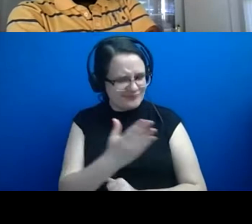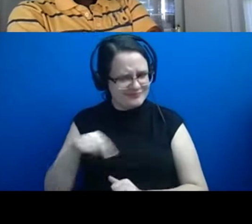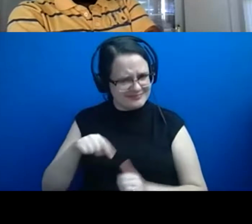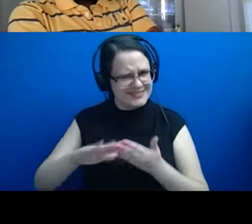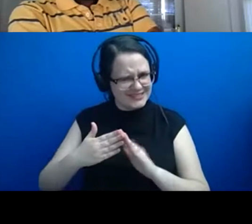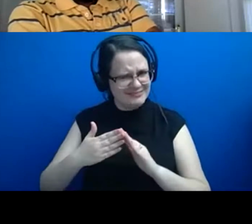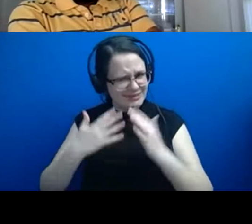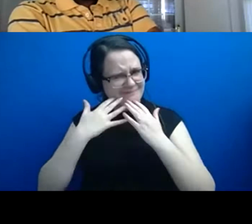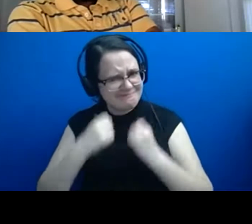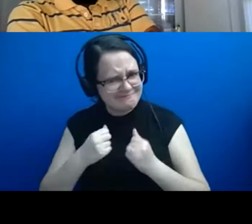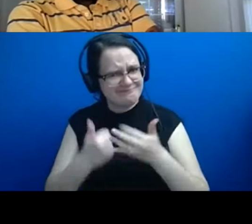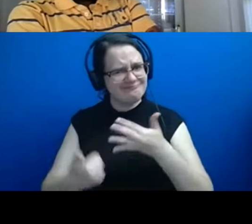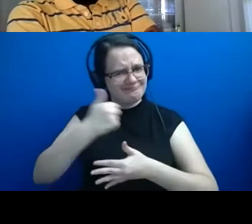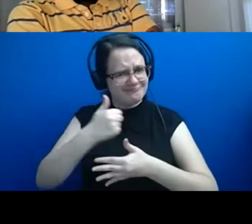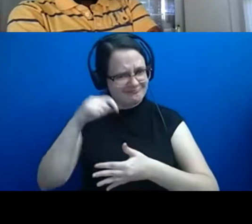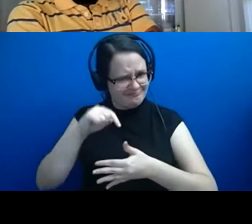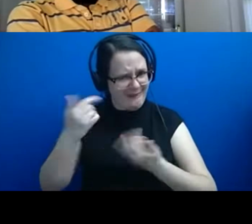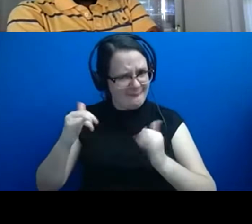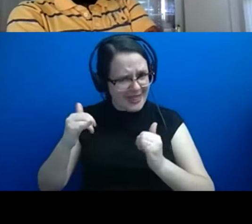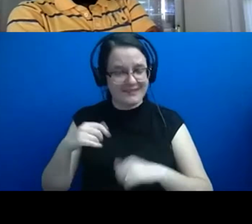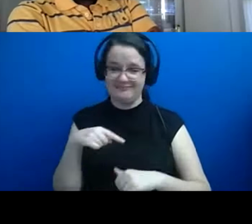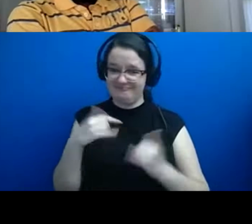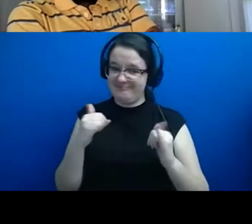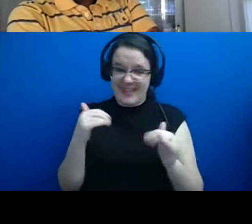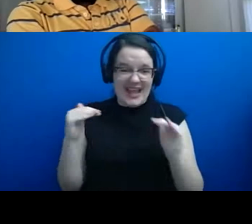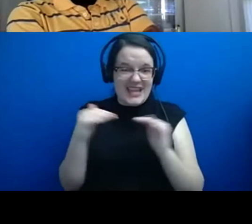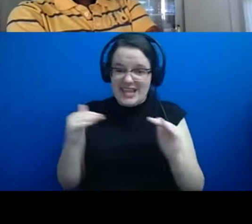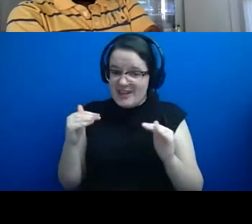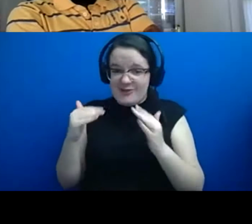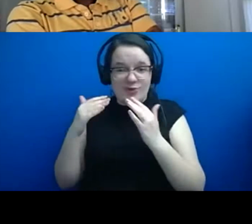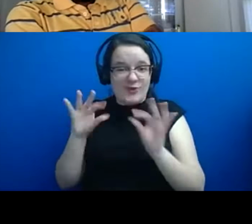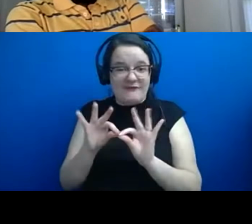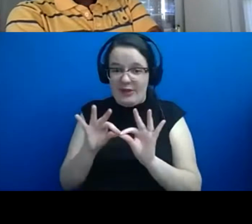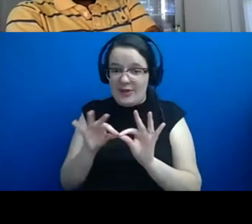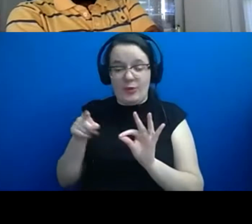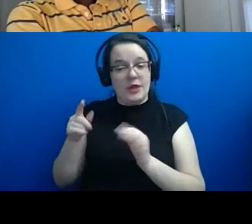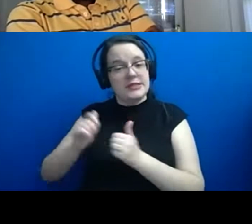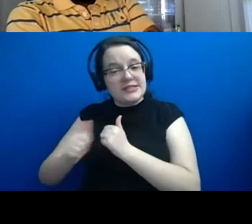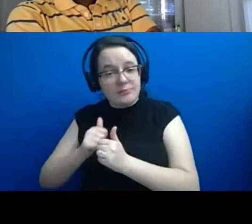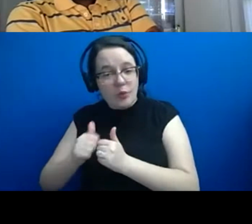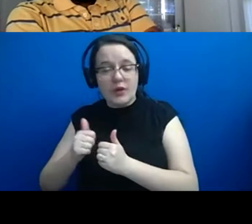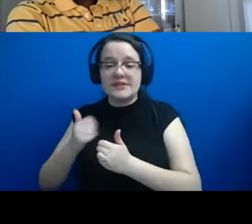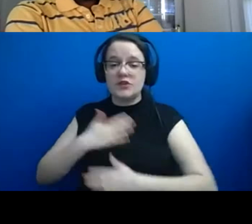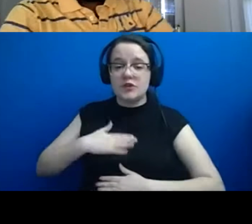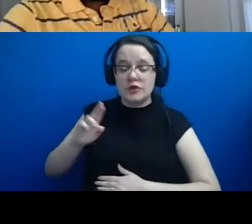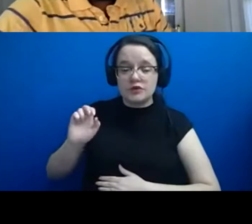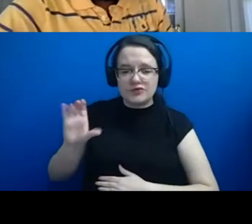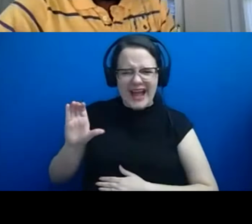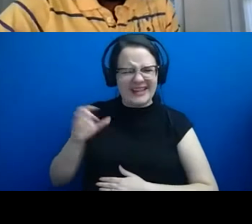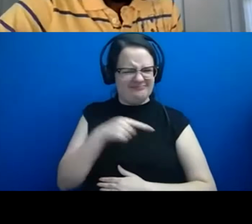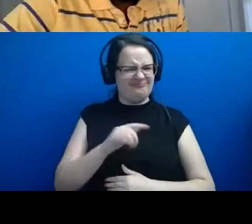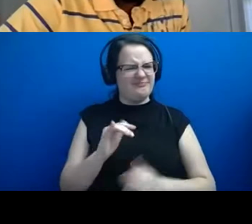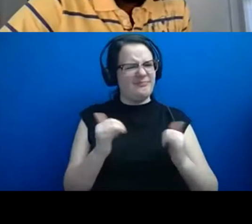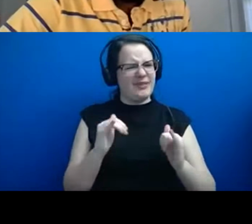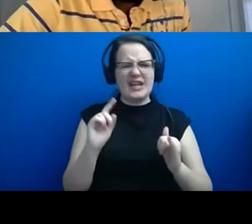play. Play is just as valuable as sports and recreation. It's simply another format. And we have made a commitment, and